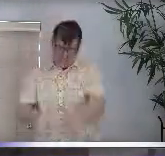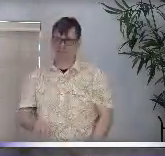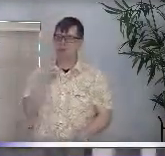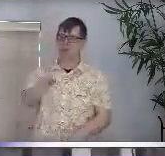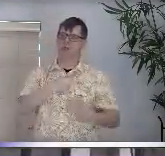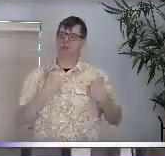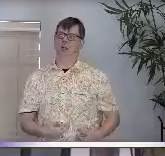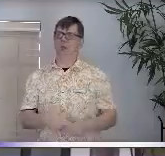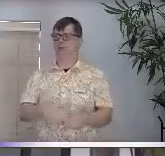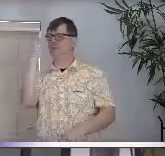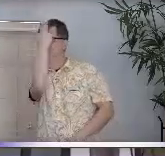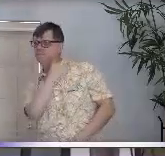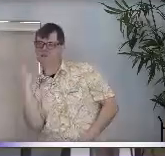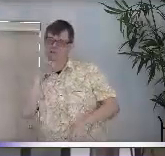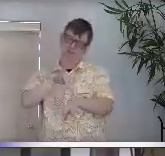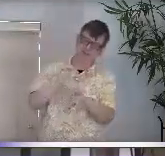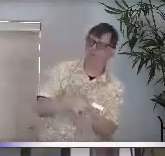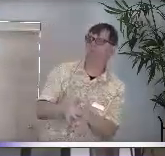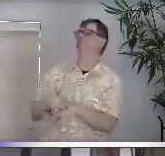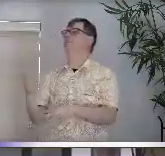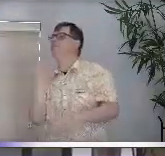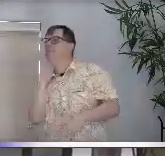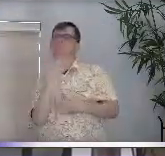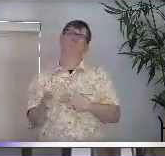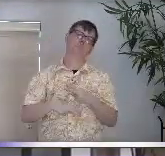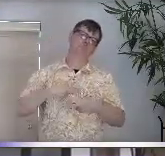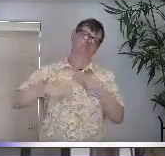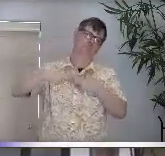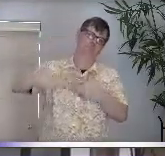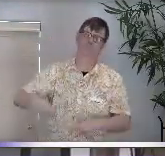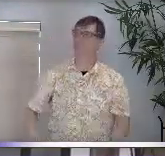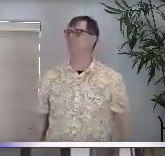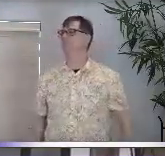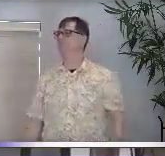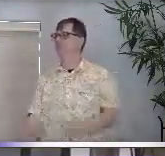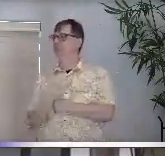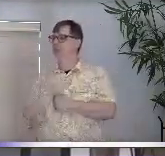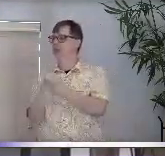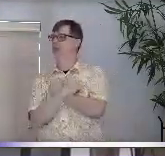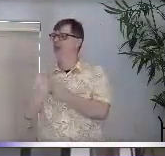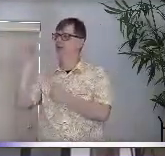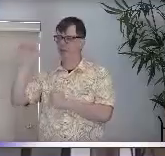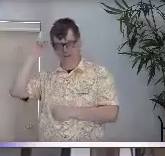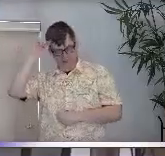face the pain and be with your people and let them be the salve and the medicine. And I love that idea when